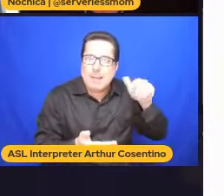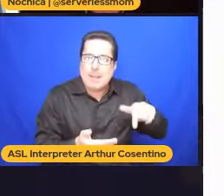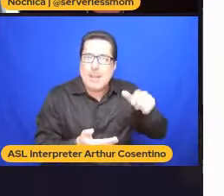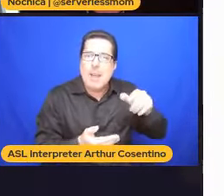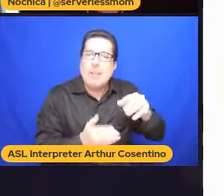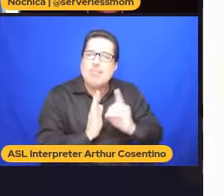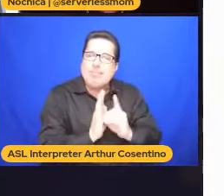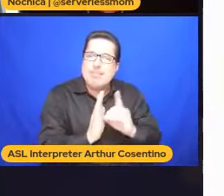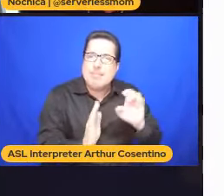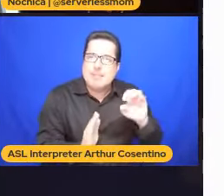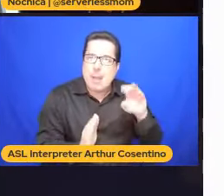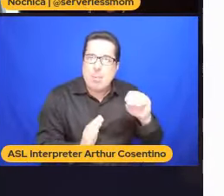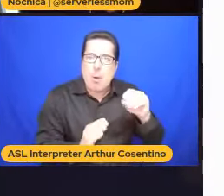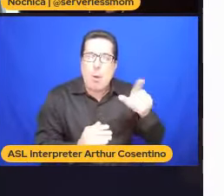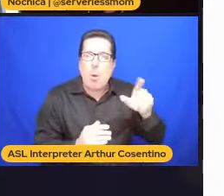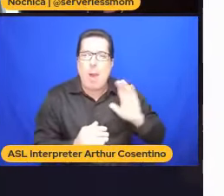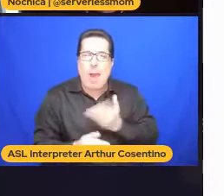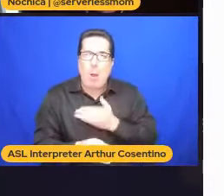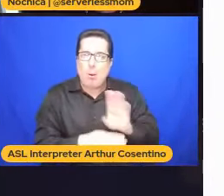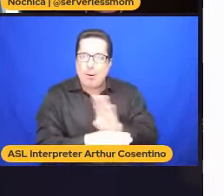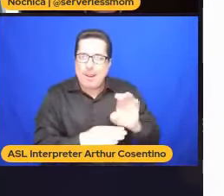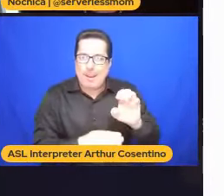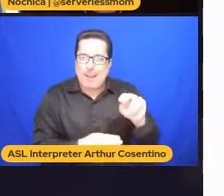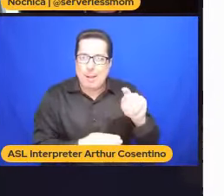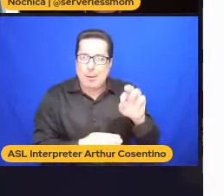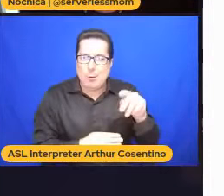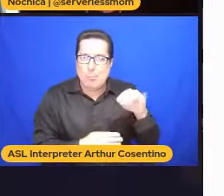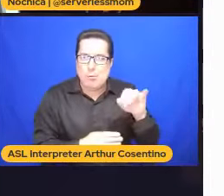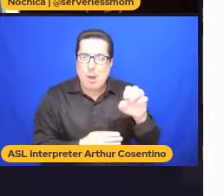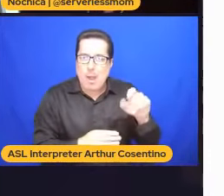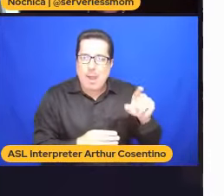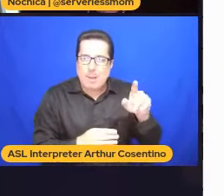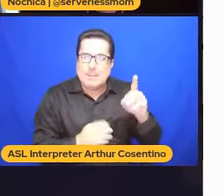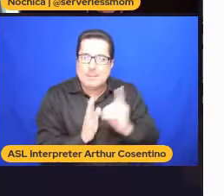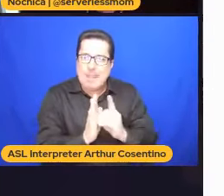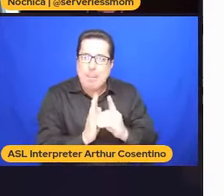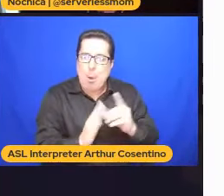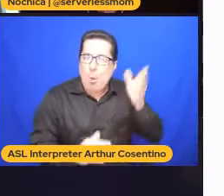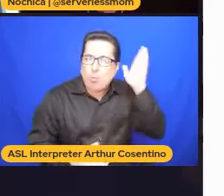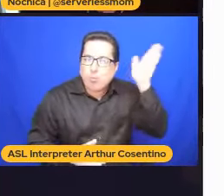our enterprise customers, and the product was not working as we expected.